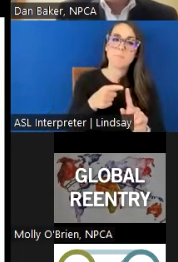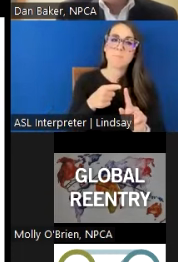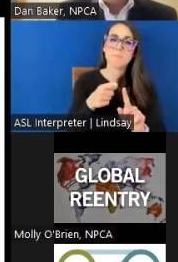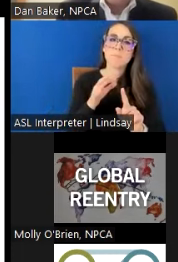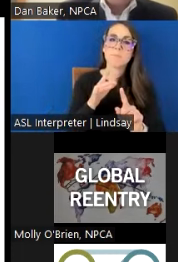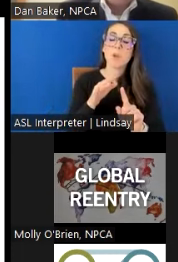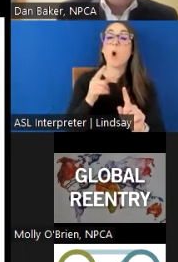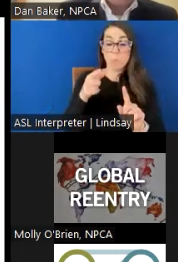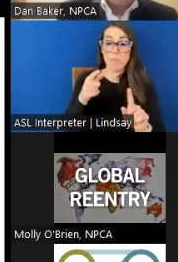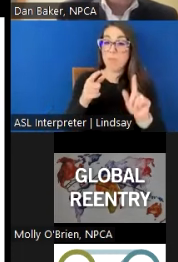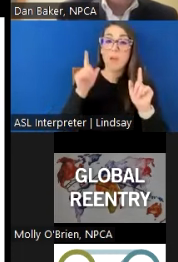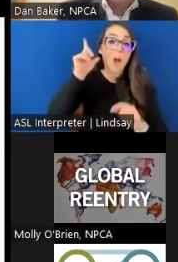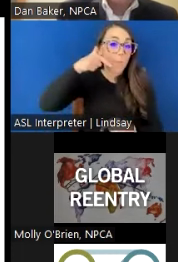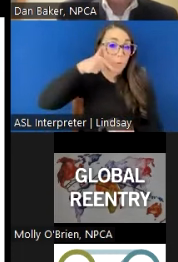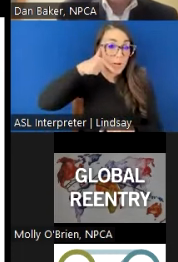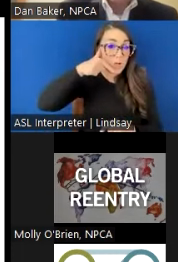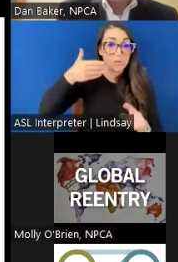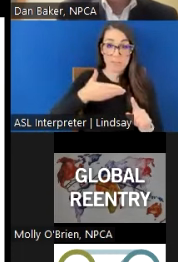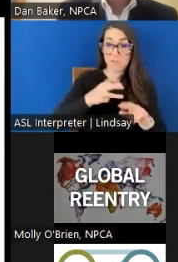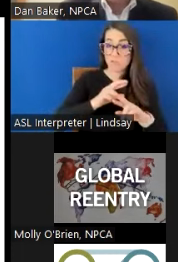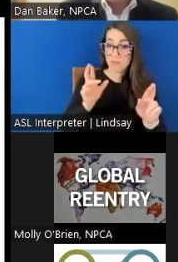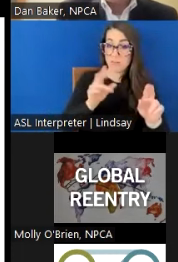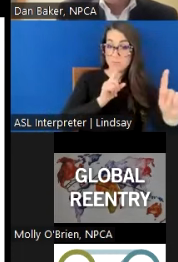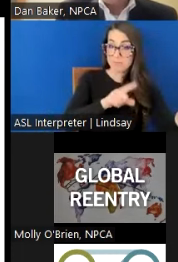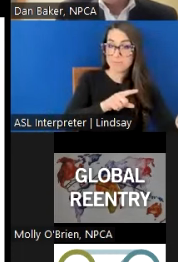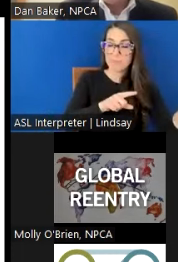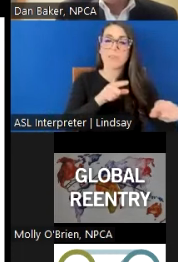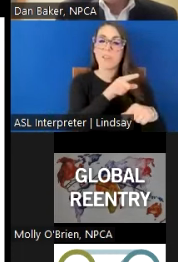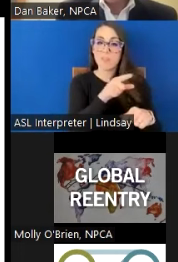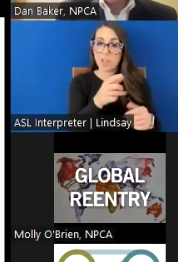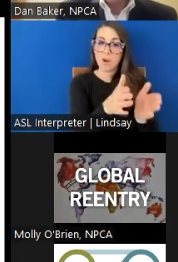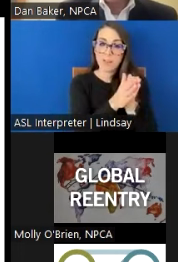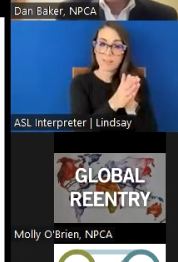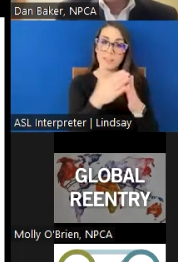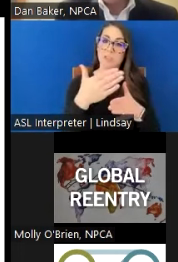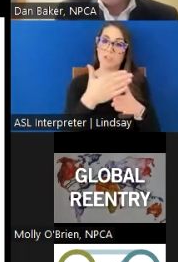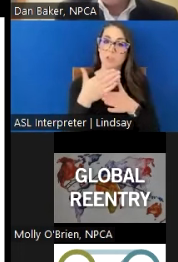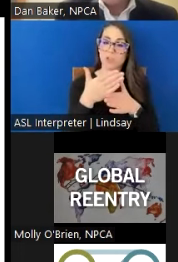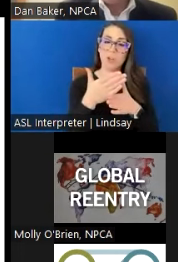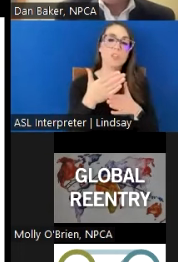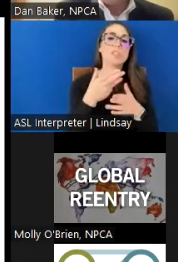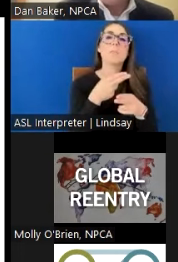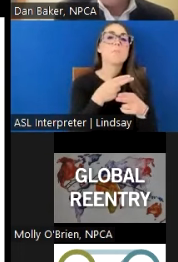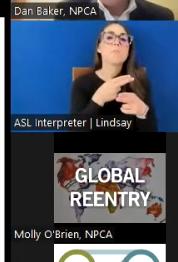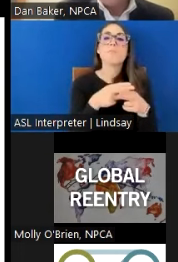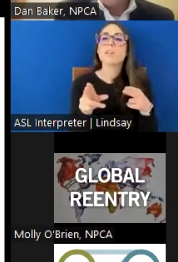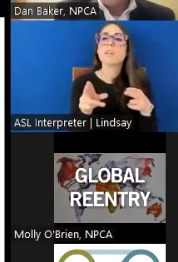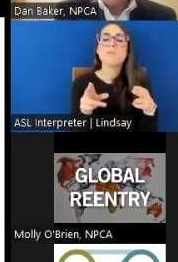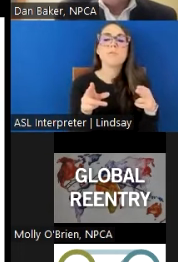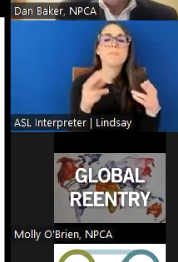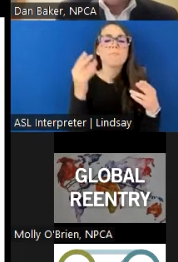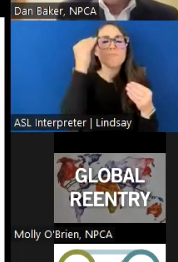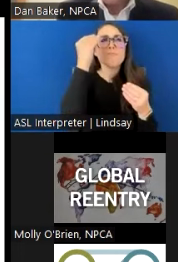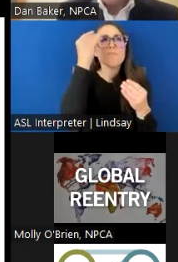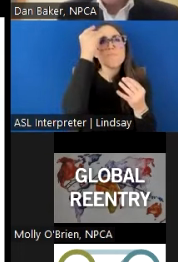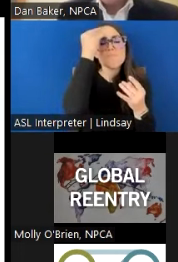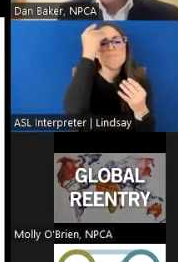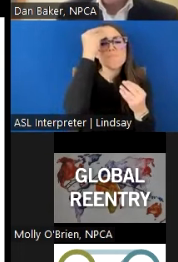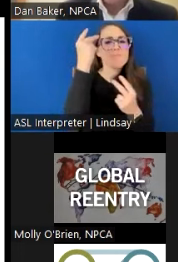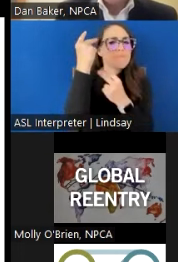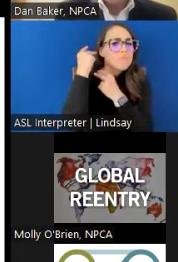Operators standing by with this company are asking you to share a brief recollection of your Peace Corps experience. And